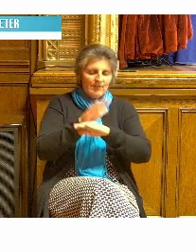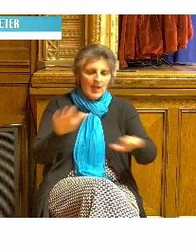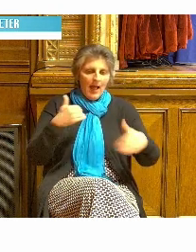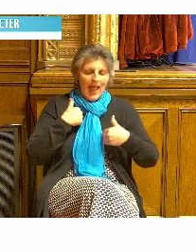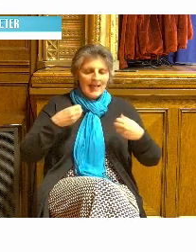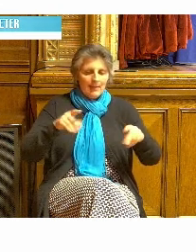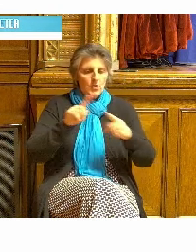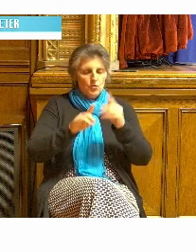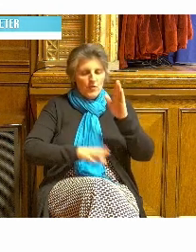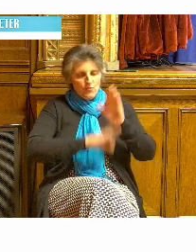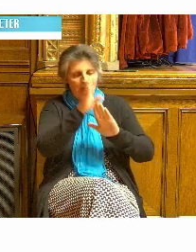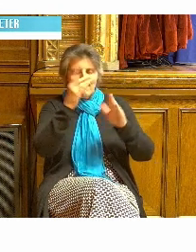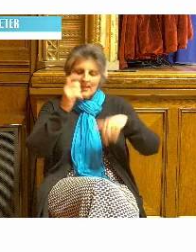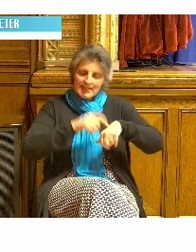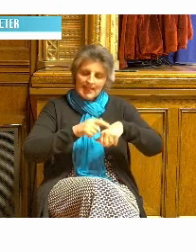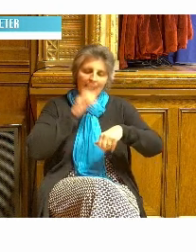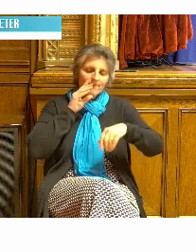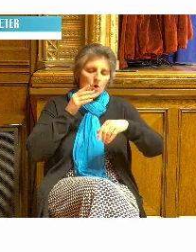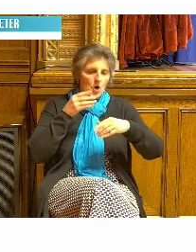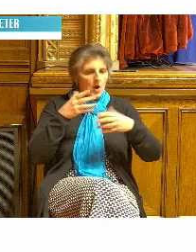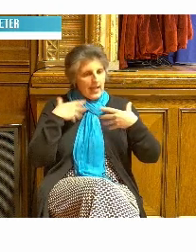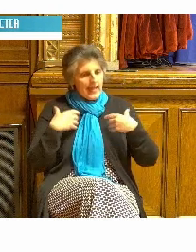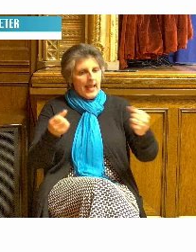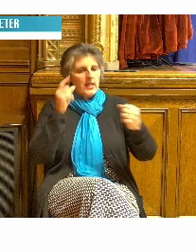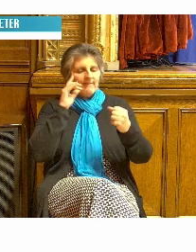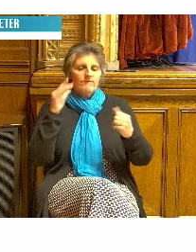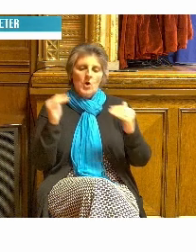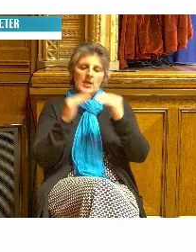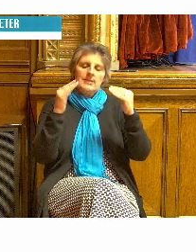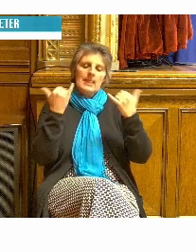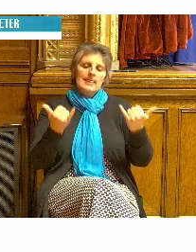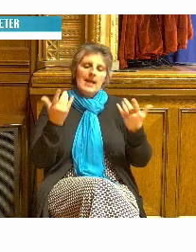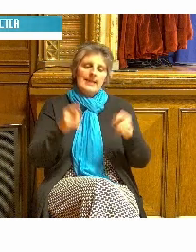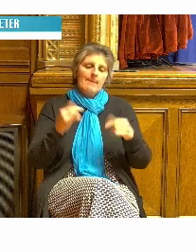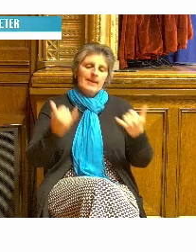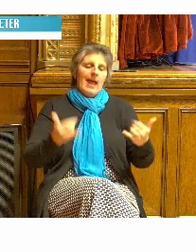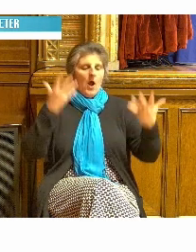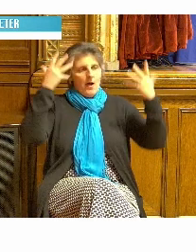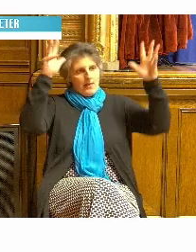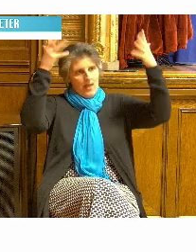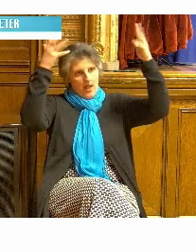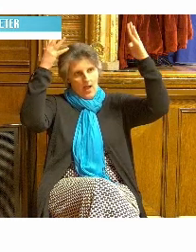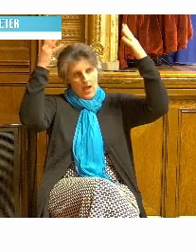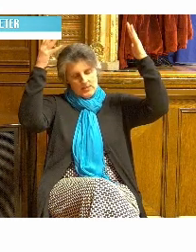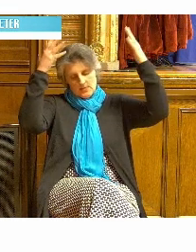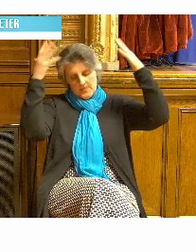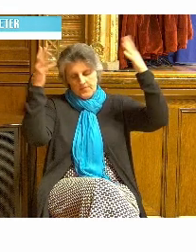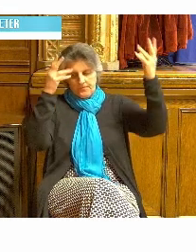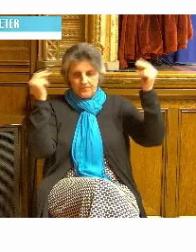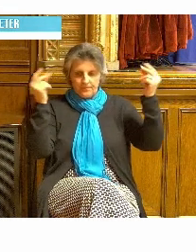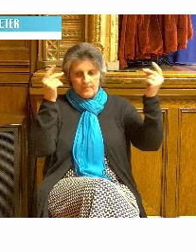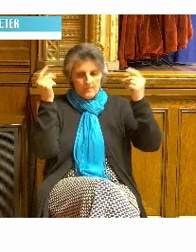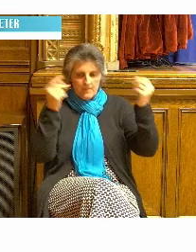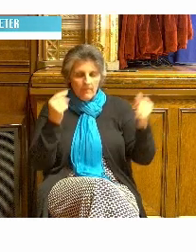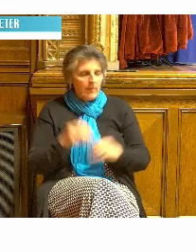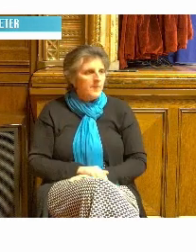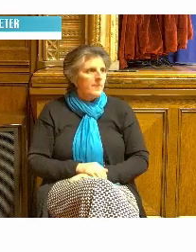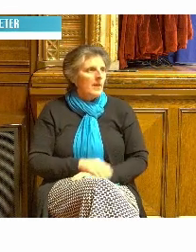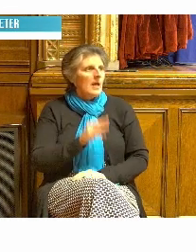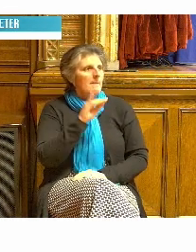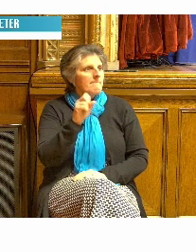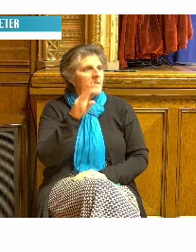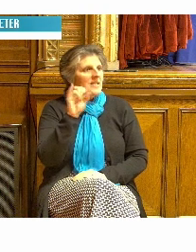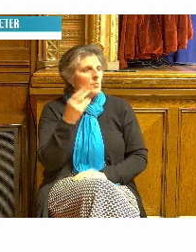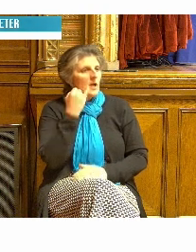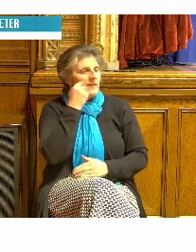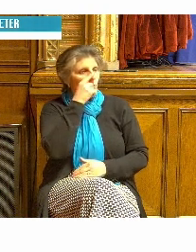the opportunity to thrive. It's time for reparations, for healing, for justice. Let's make it now. Yeah. Thank you. Ms. Welch, if you